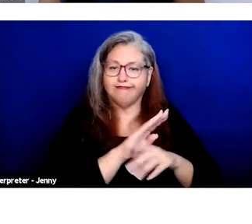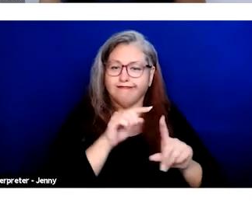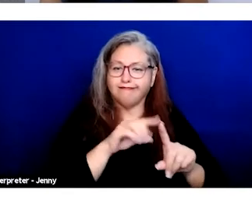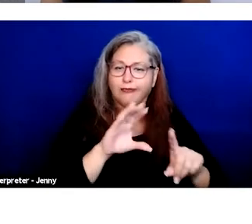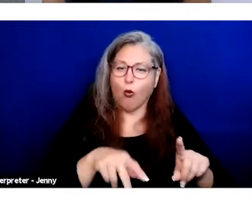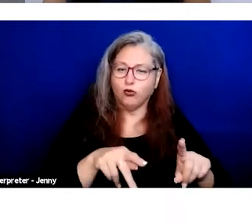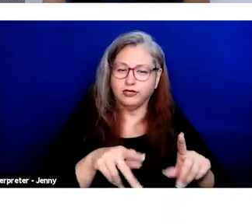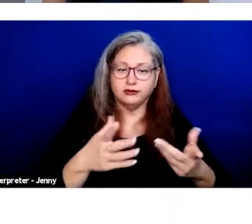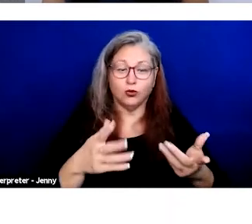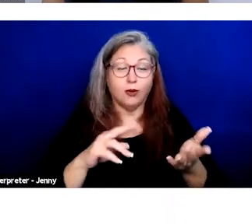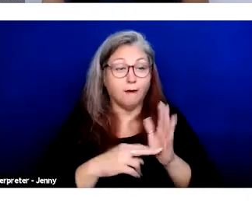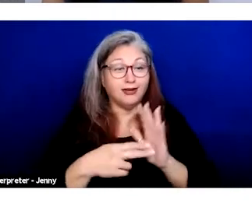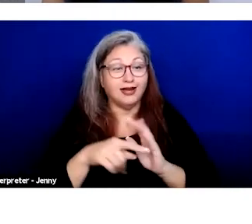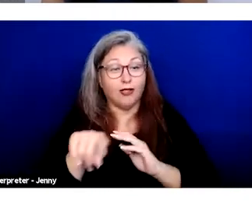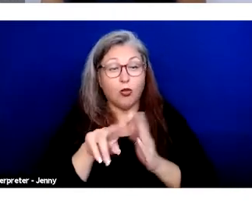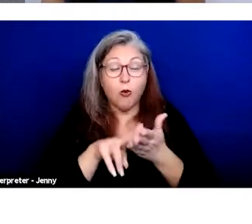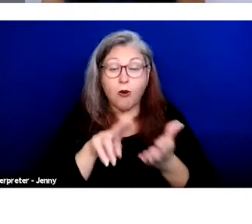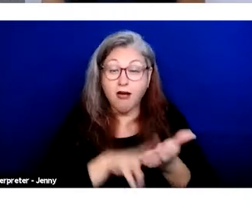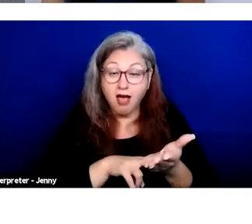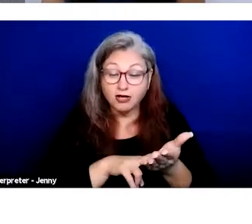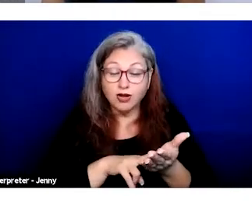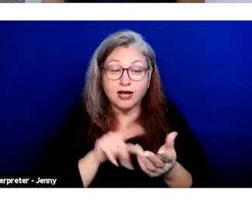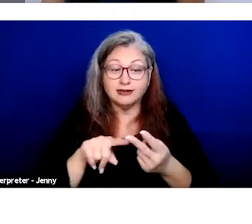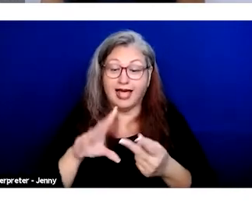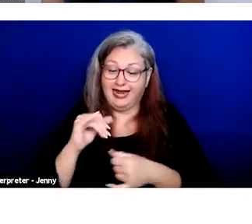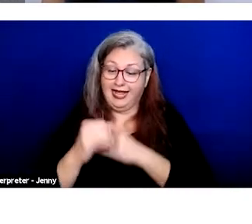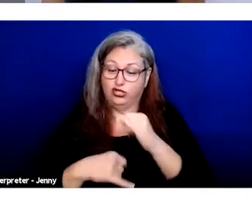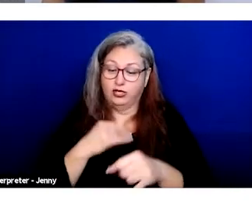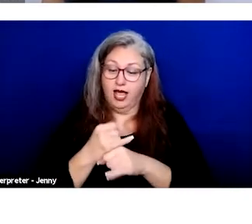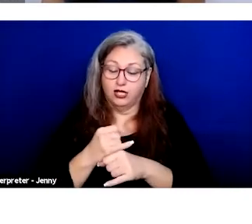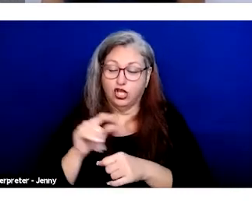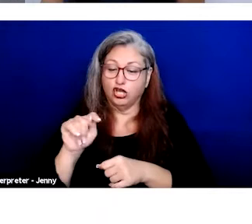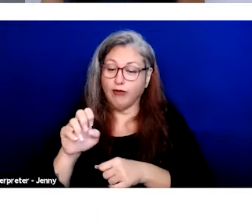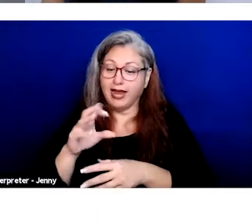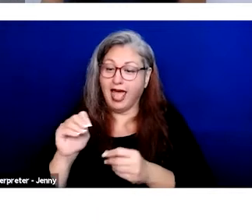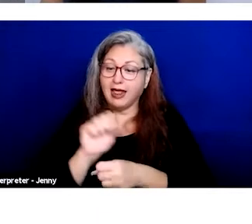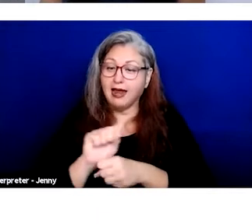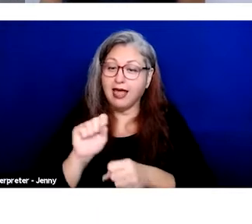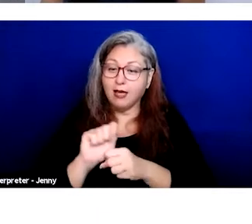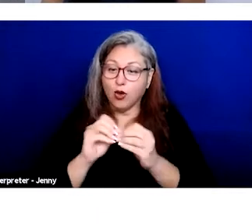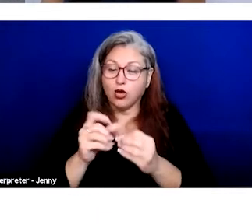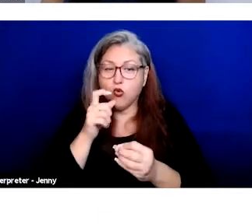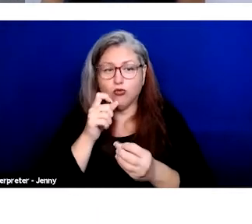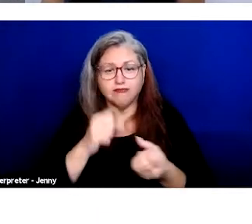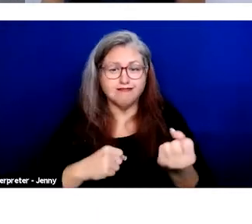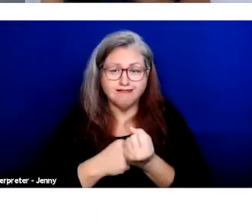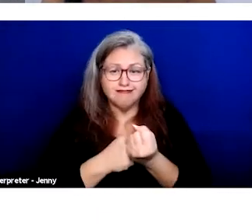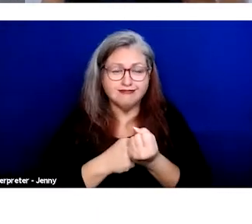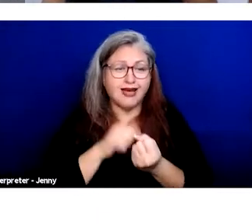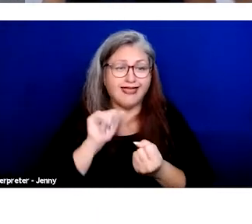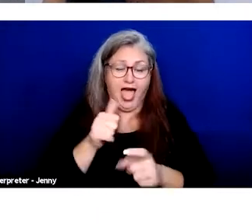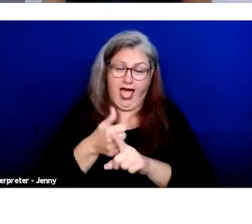In other words, these contracts and the international trade and labor organizations that sanction them are racist,